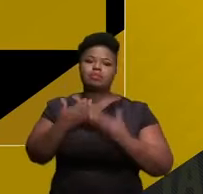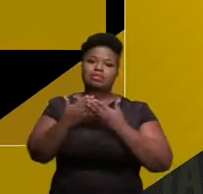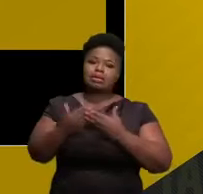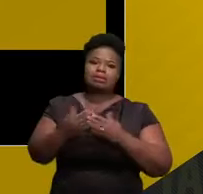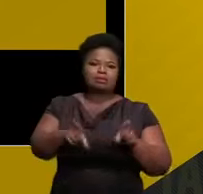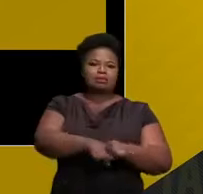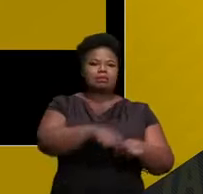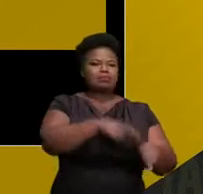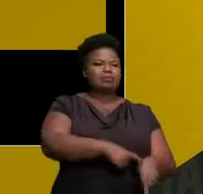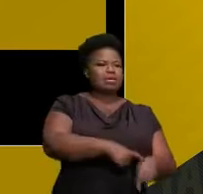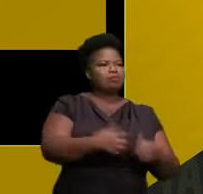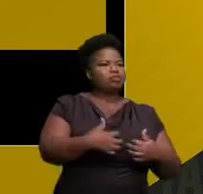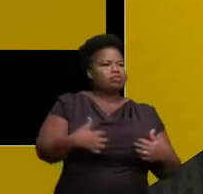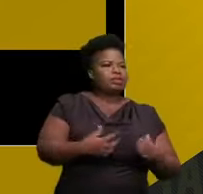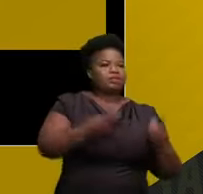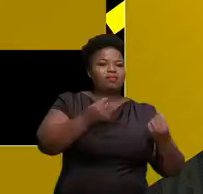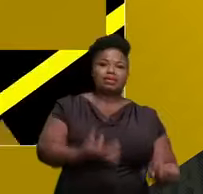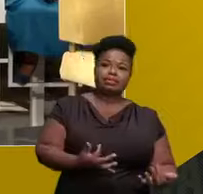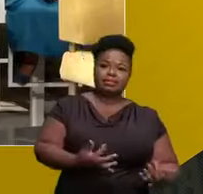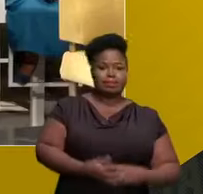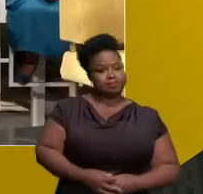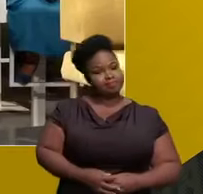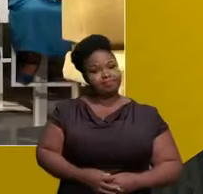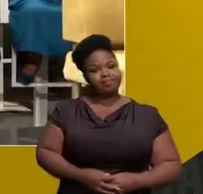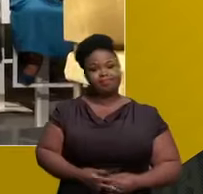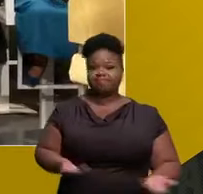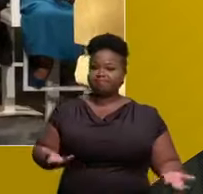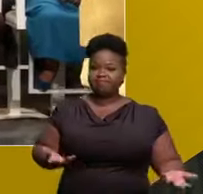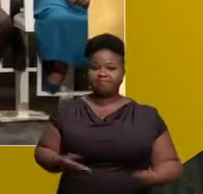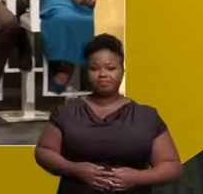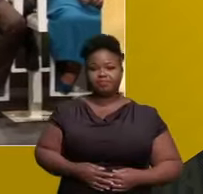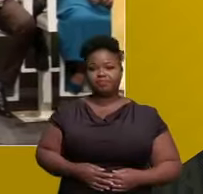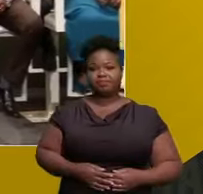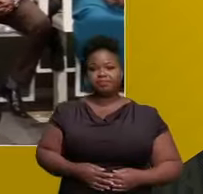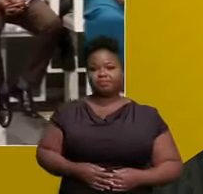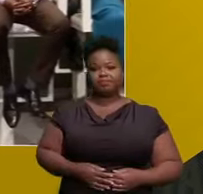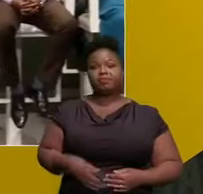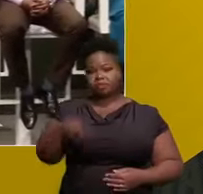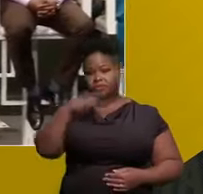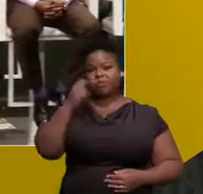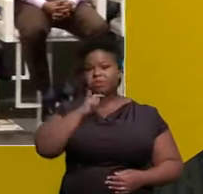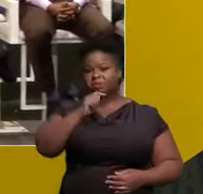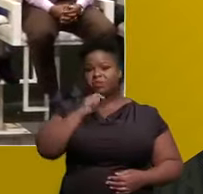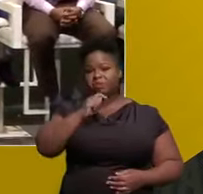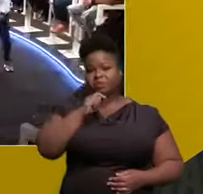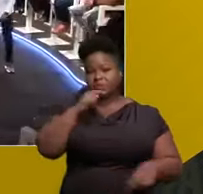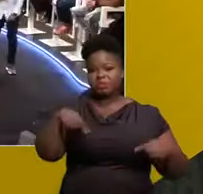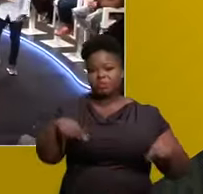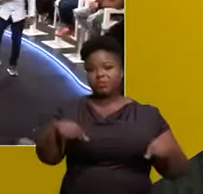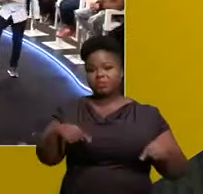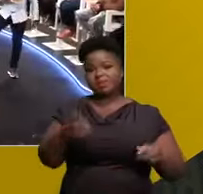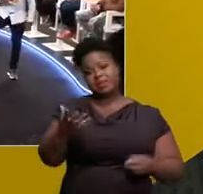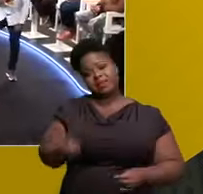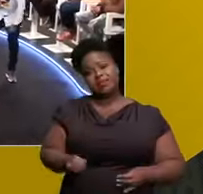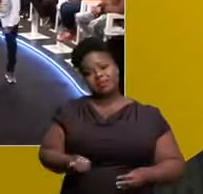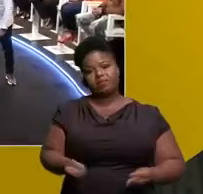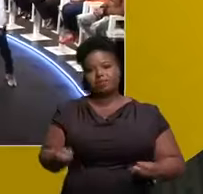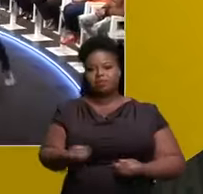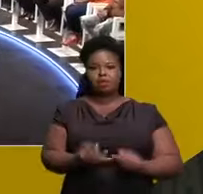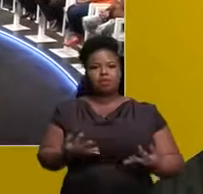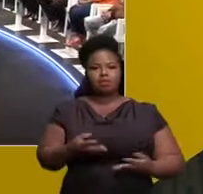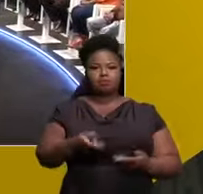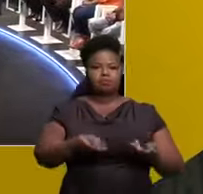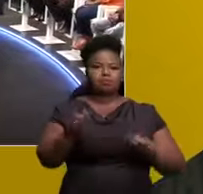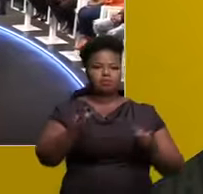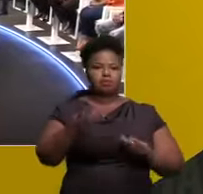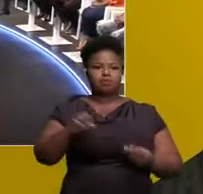still stress about finances. Sure, that's a real fear, guys. It's a seriously real fear of all South Africans that